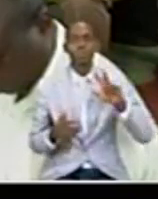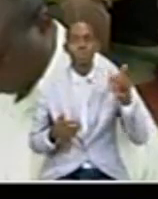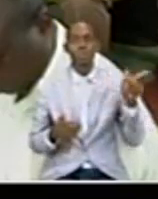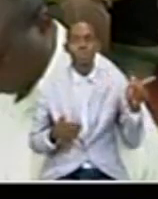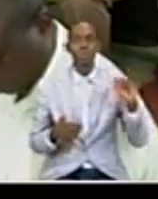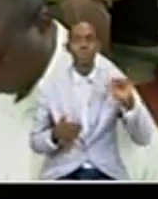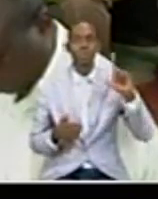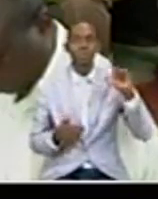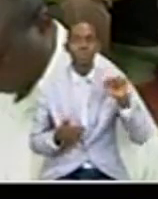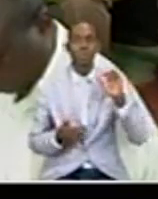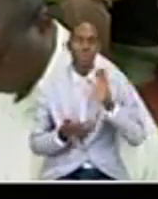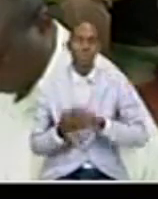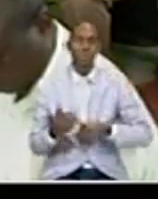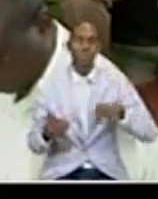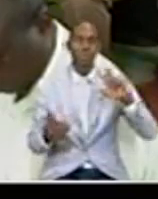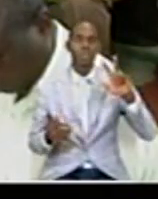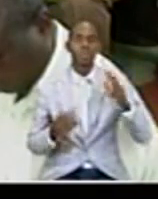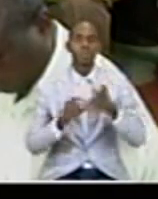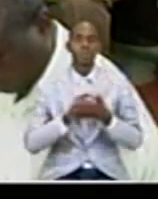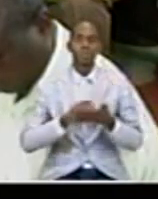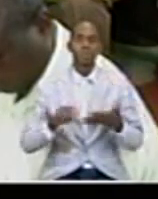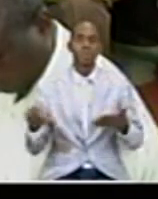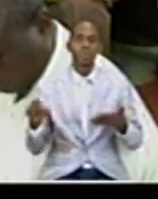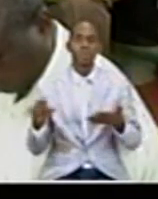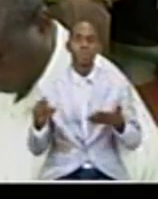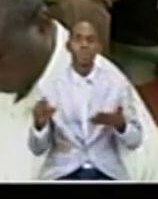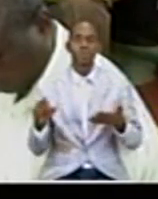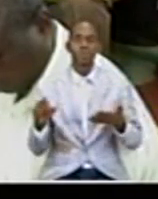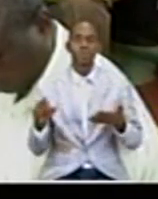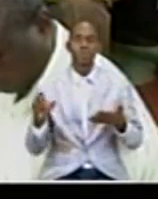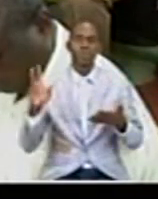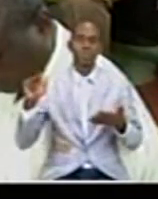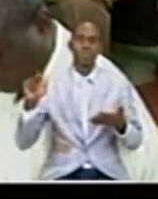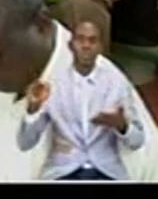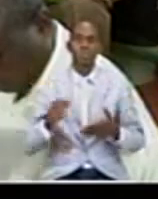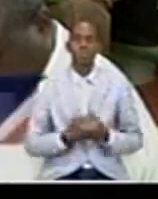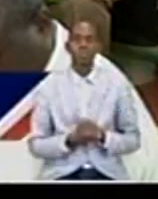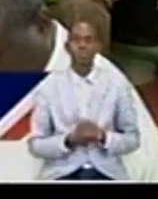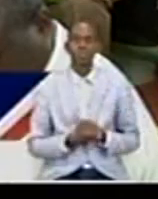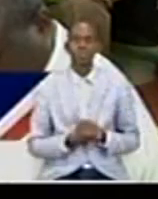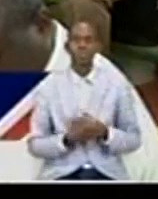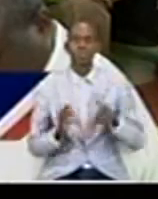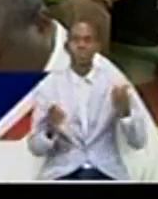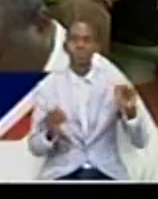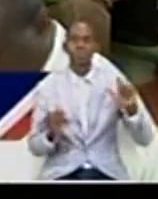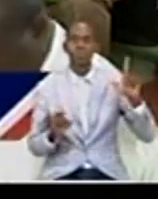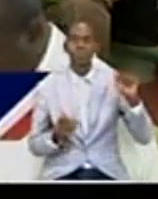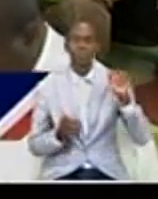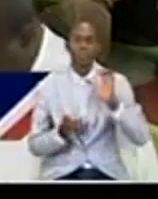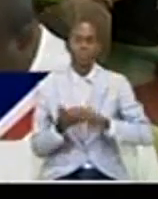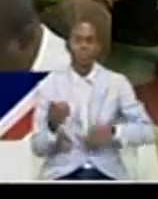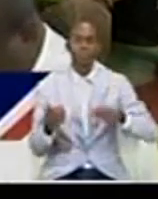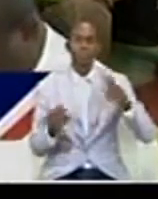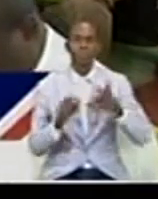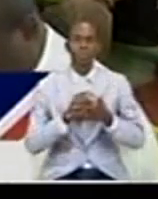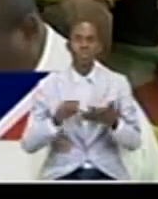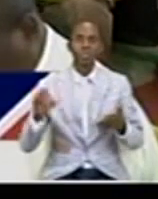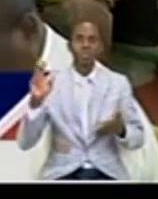3. I'm reading from verse 13. Galatians chapter 3, verse